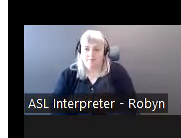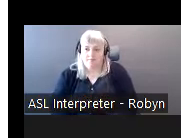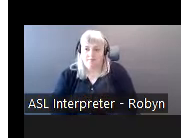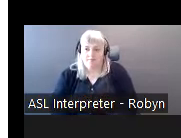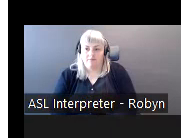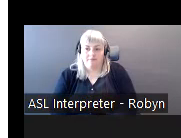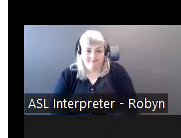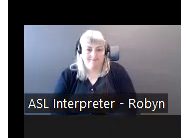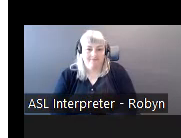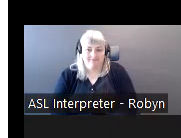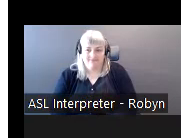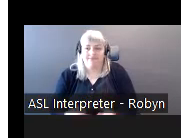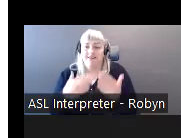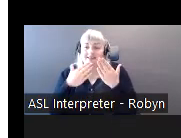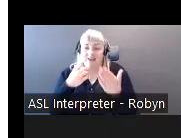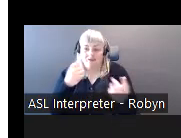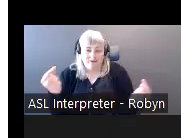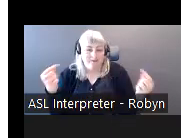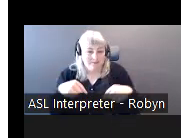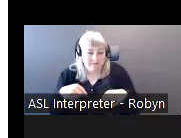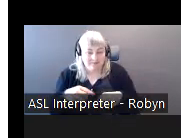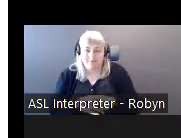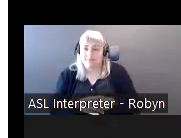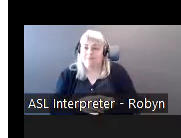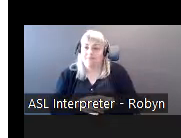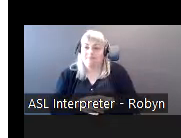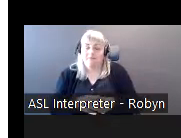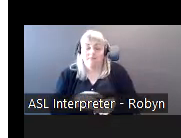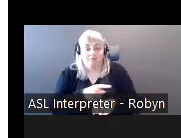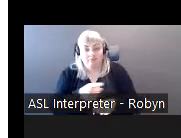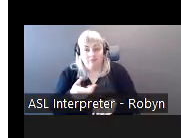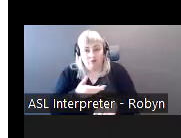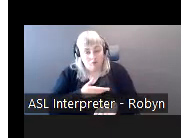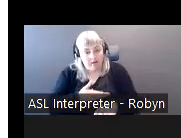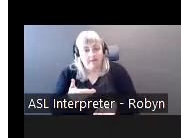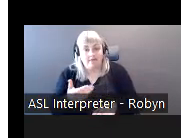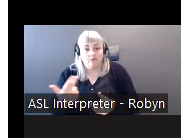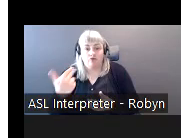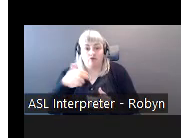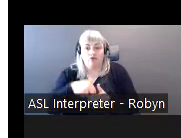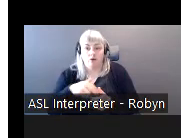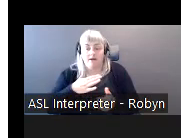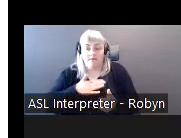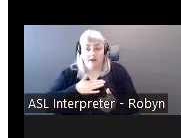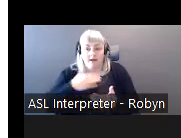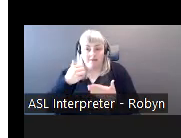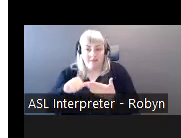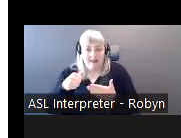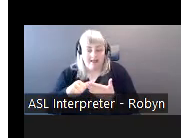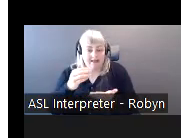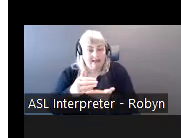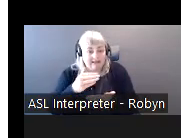So yes, thank you for coming. You are welcome to join my mailing list or check out